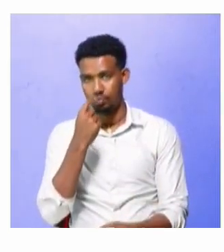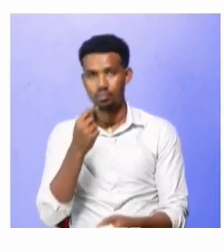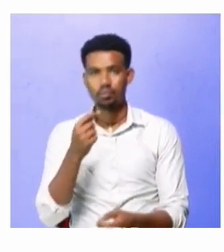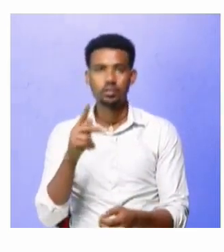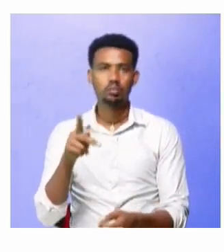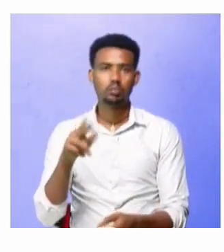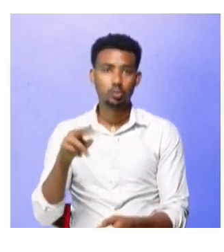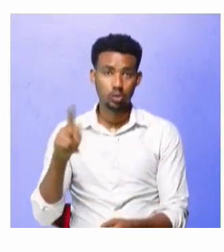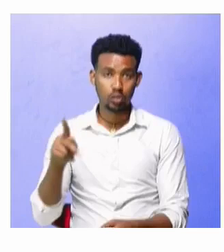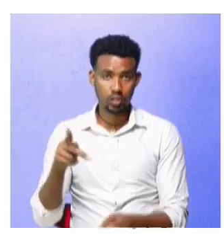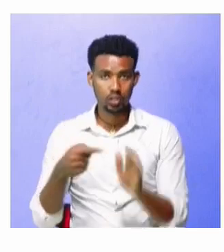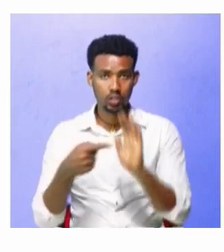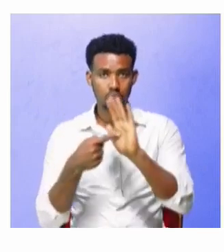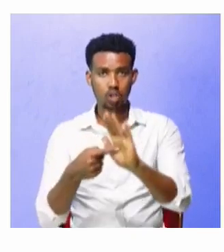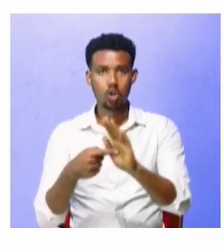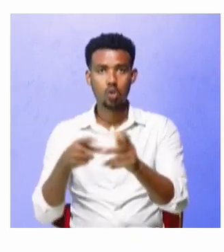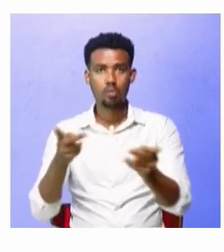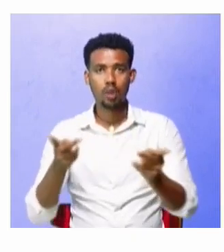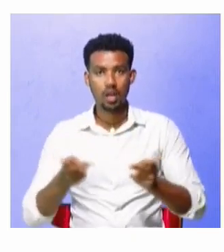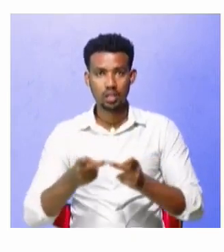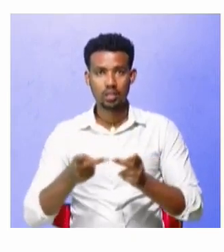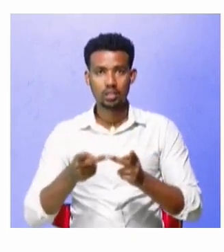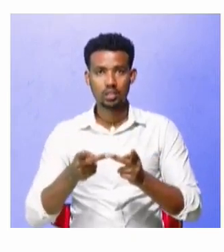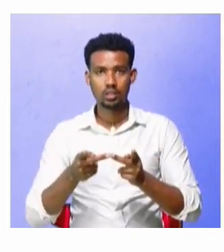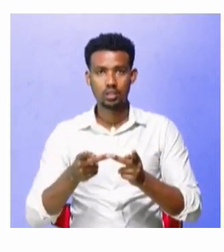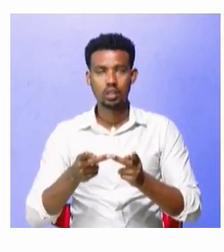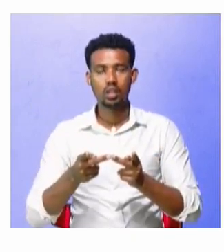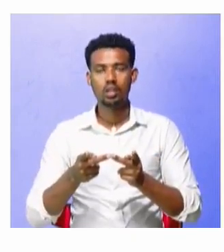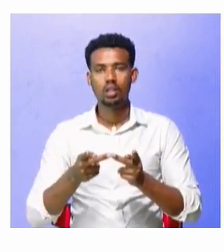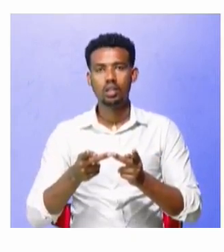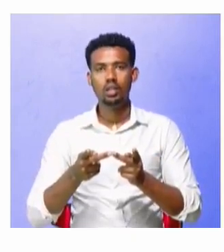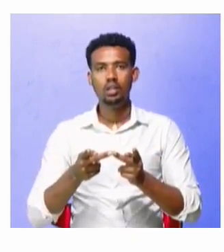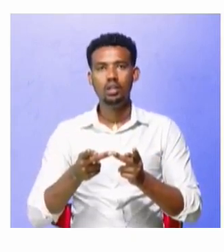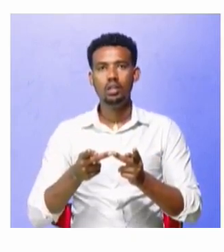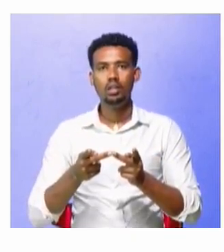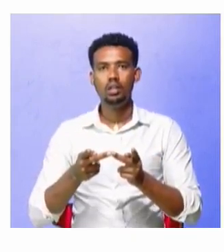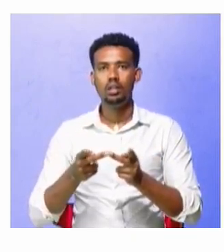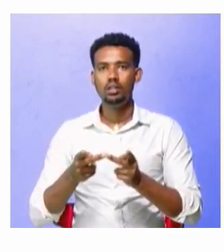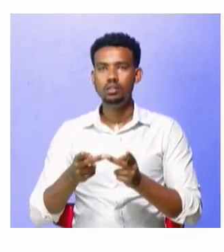prepositions that show place are in,